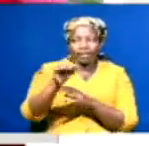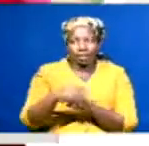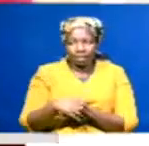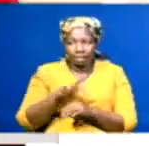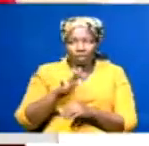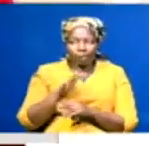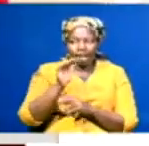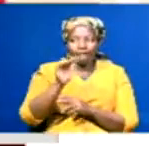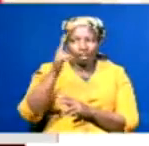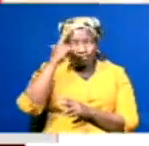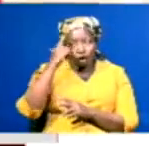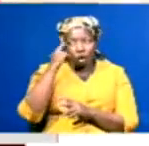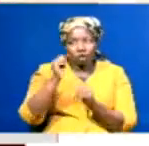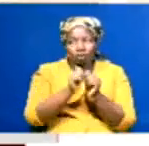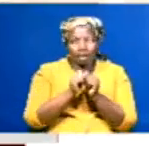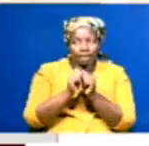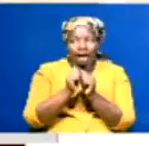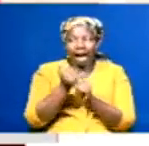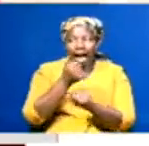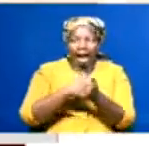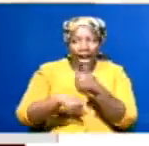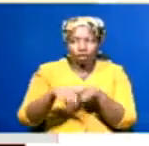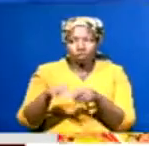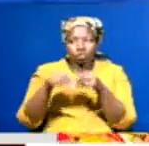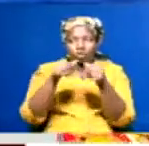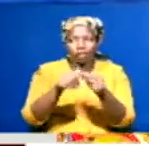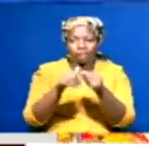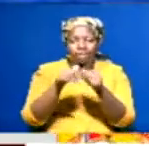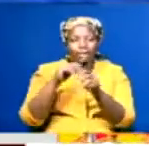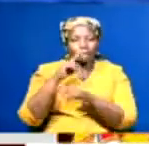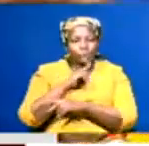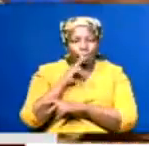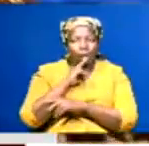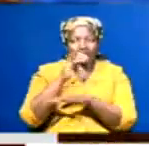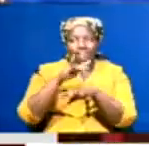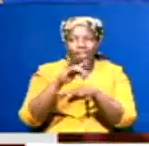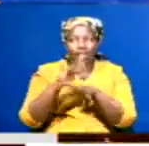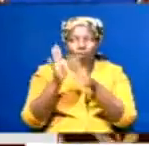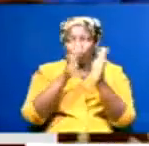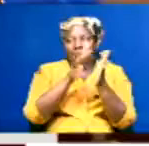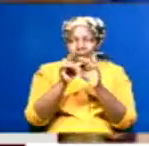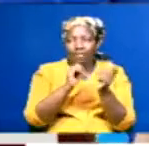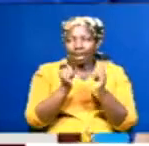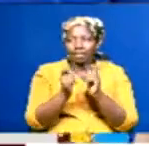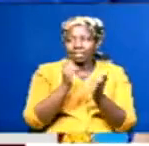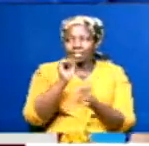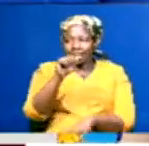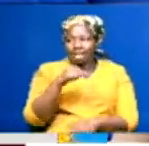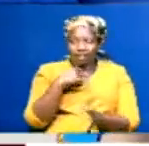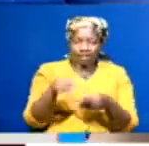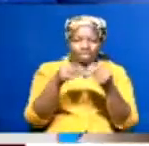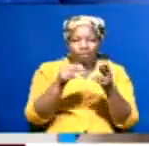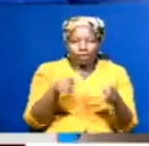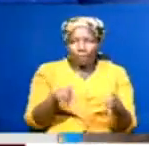collective responsibility in mitigating the adverse effects of climate change. Ndiye amekupatia ruhusa upande, wewe unataka